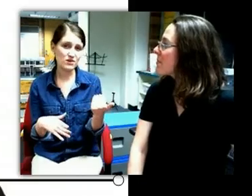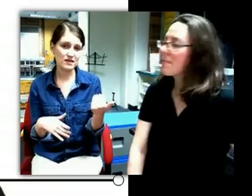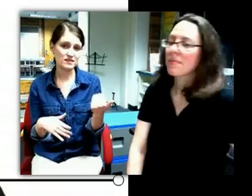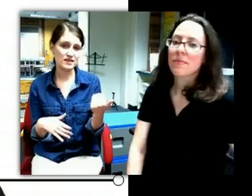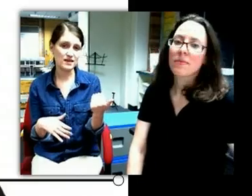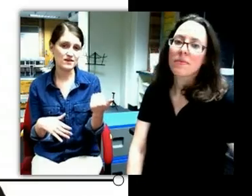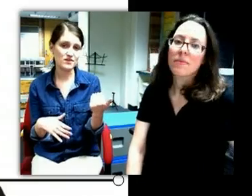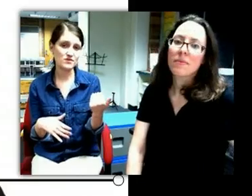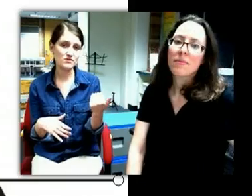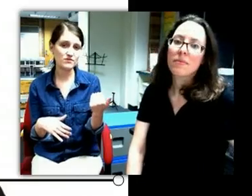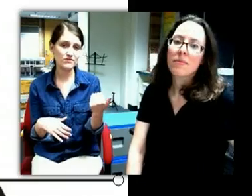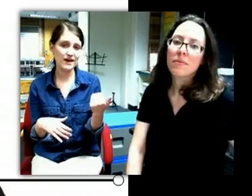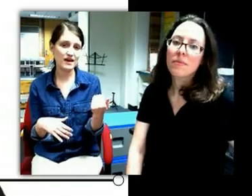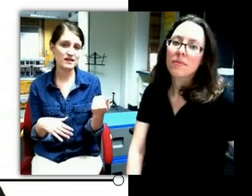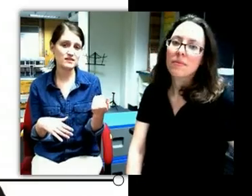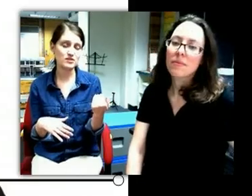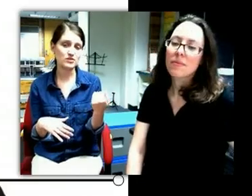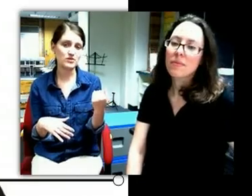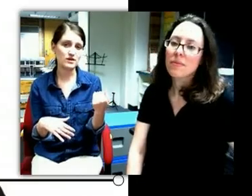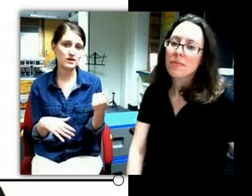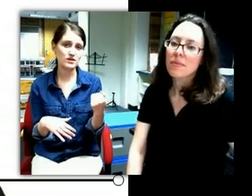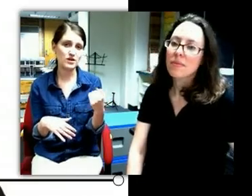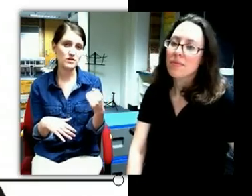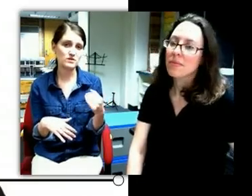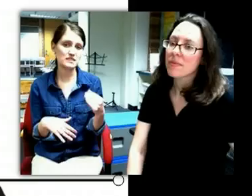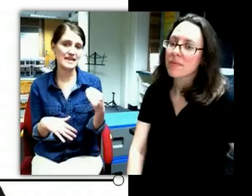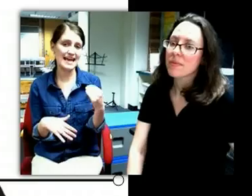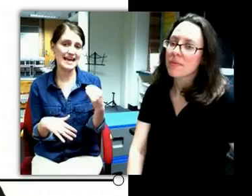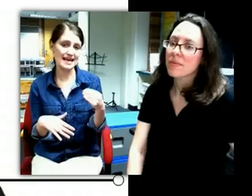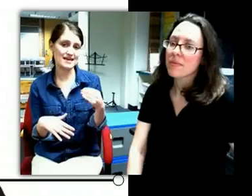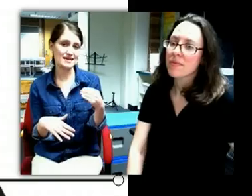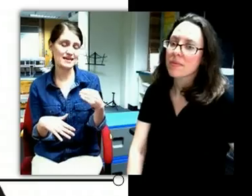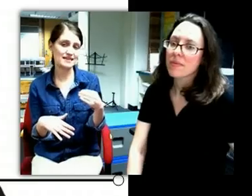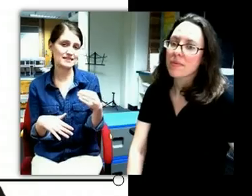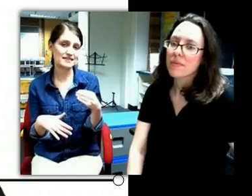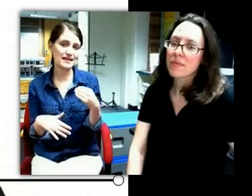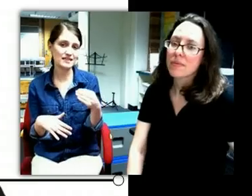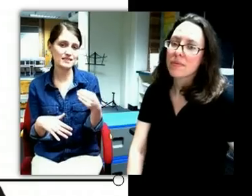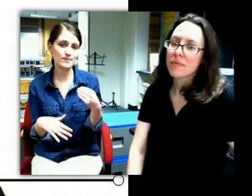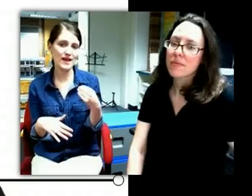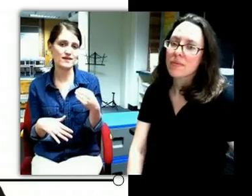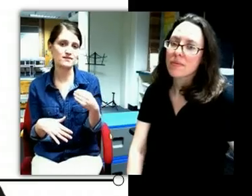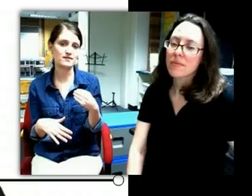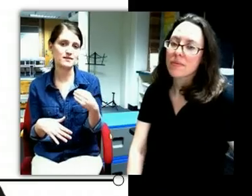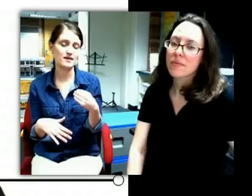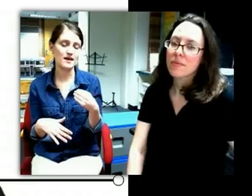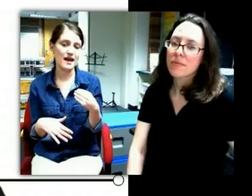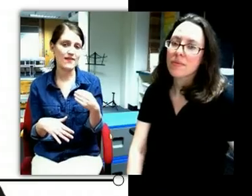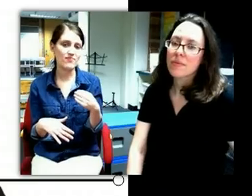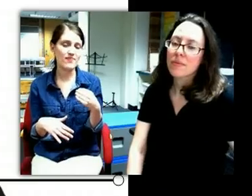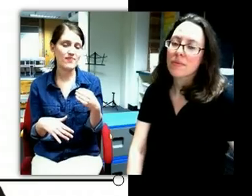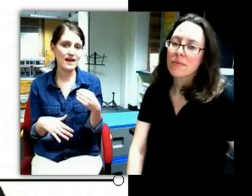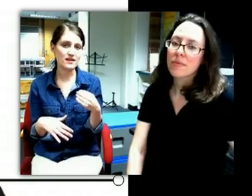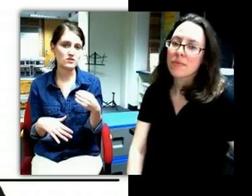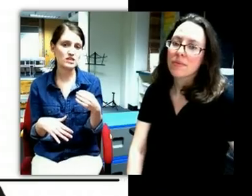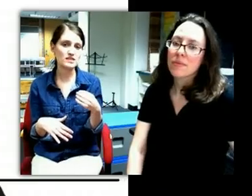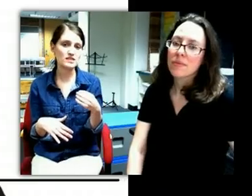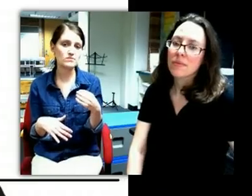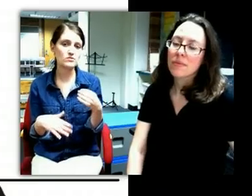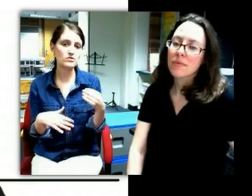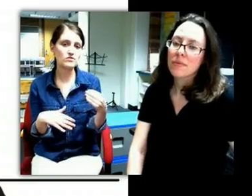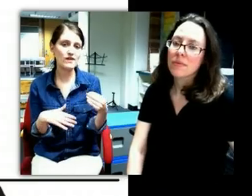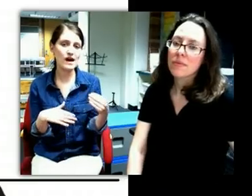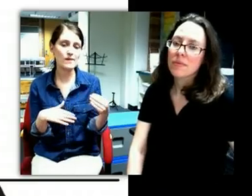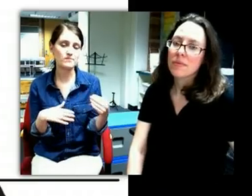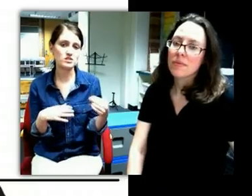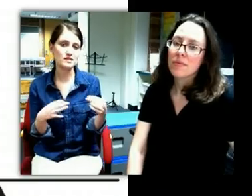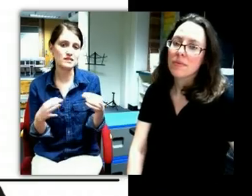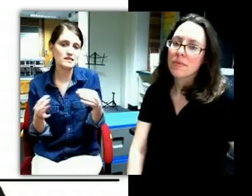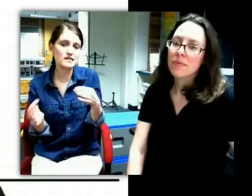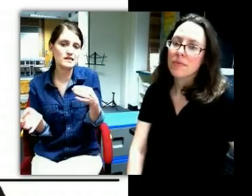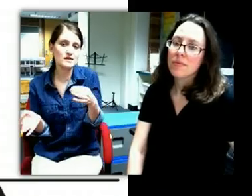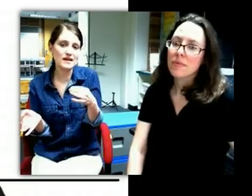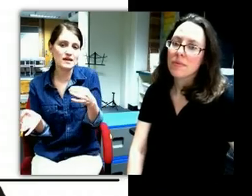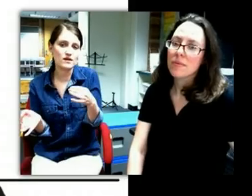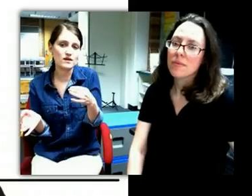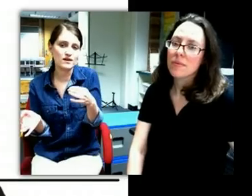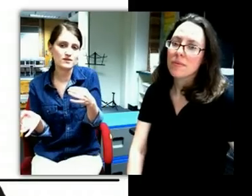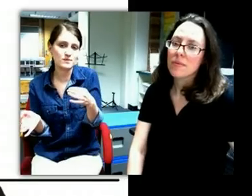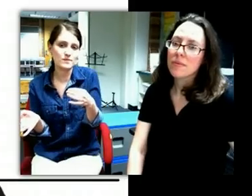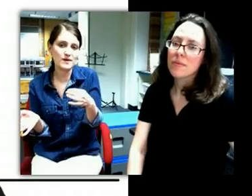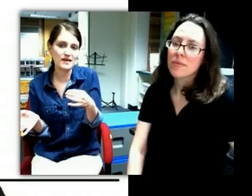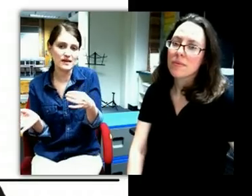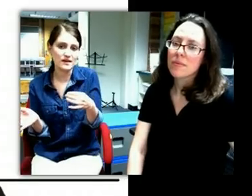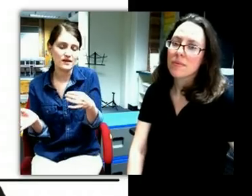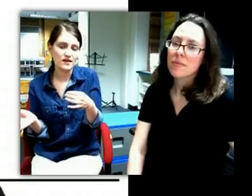might notice that if you find your note A in the second space and then you just move up just a little